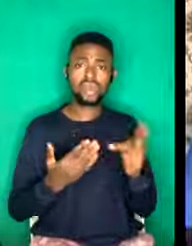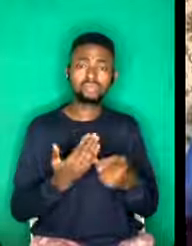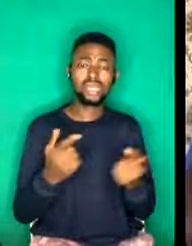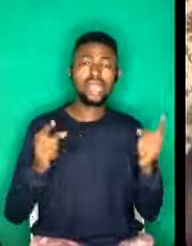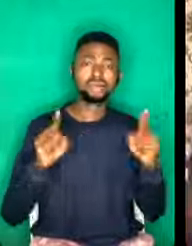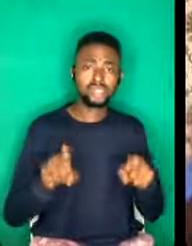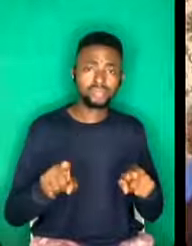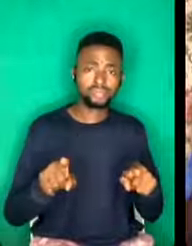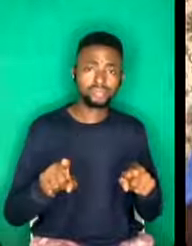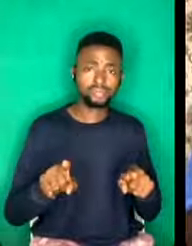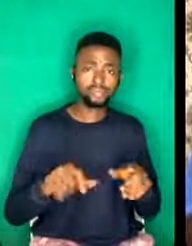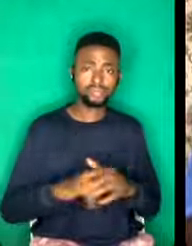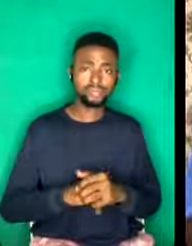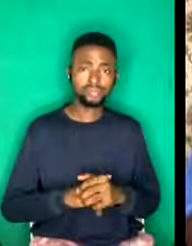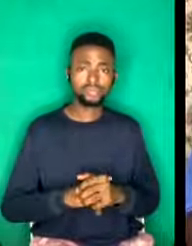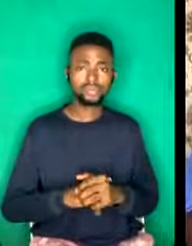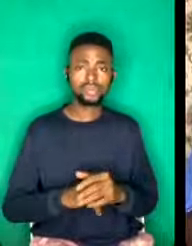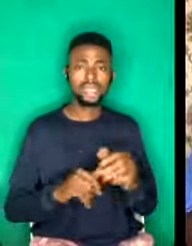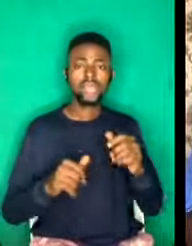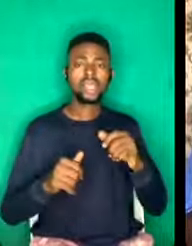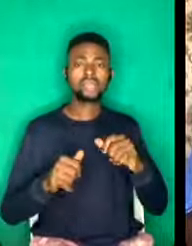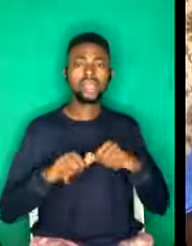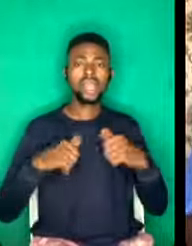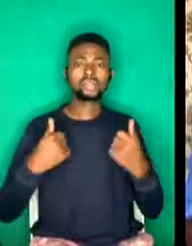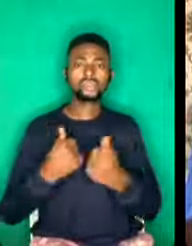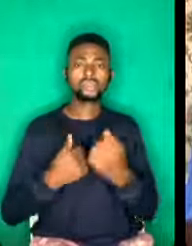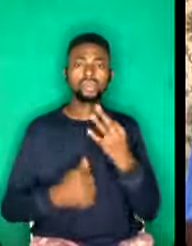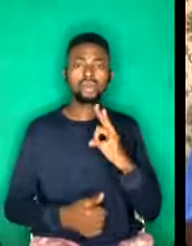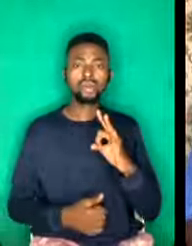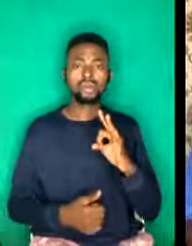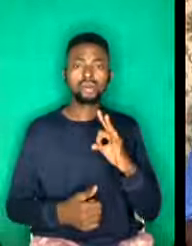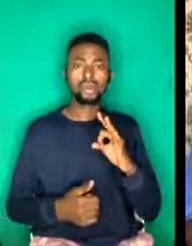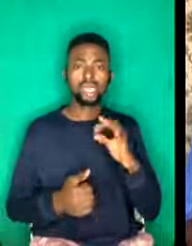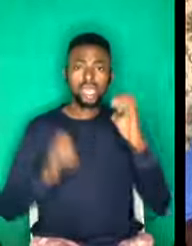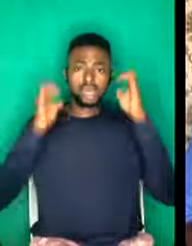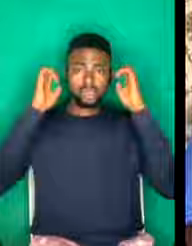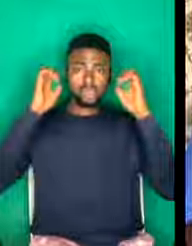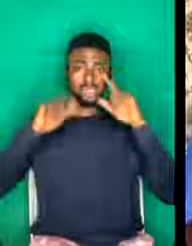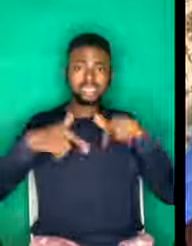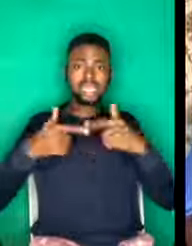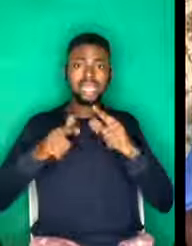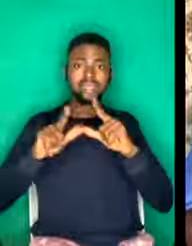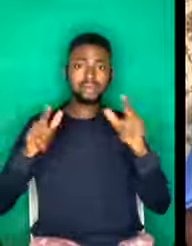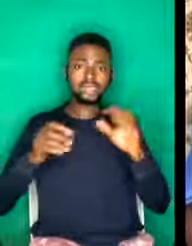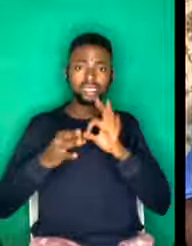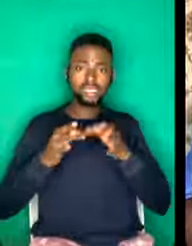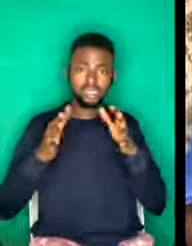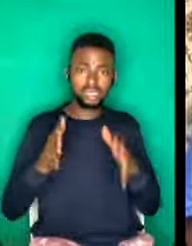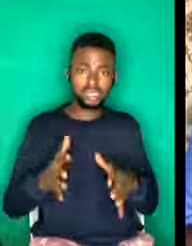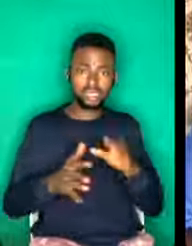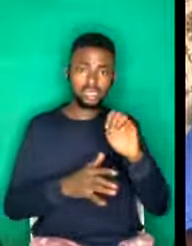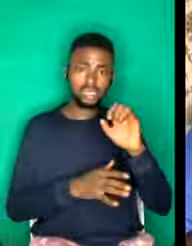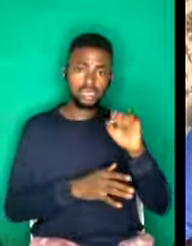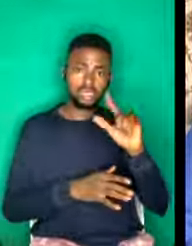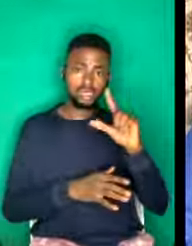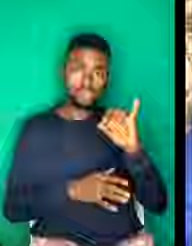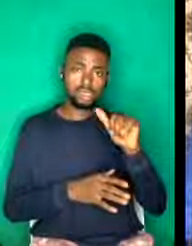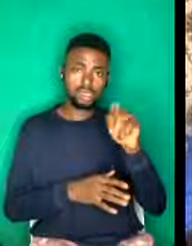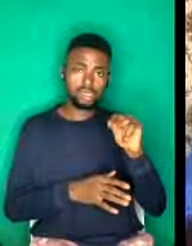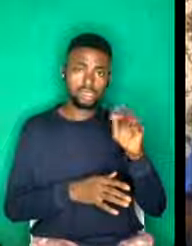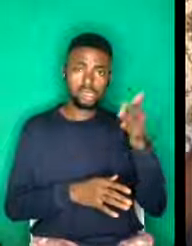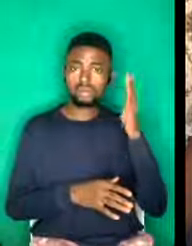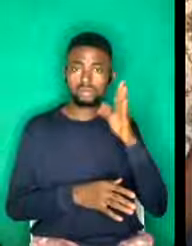course, Association of Sign Language, Association of Educational Sign Language Interpreters, ESLIAN. There will be a video that will be